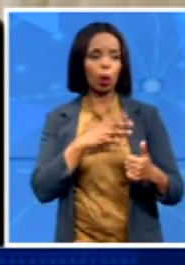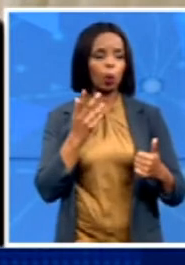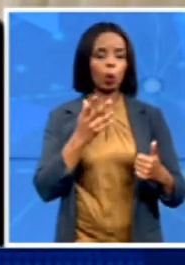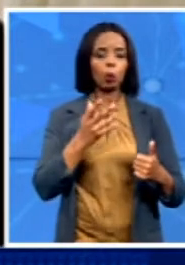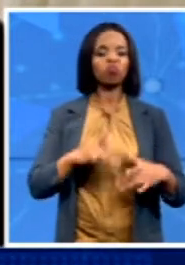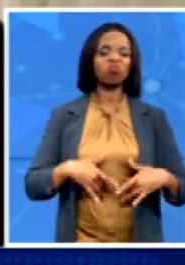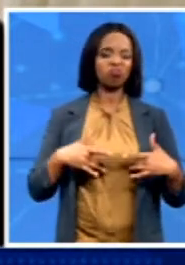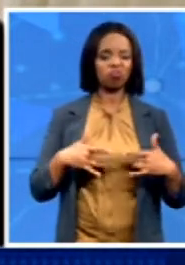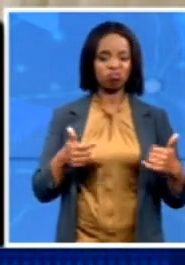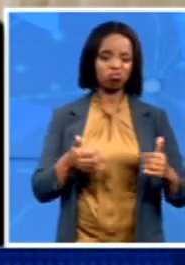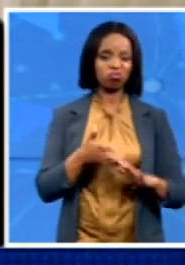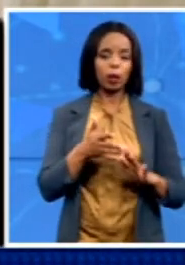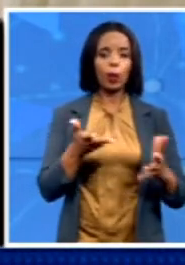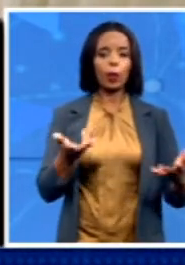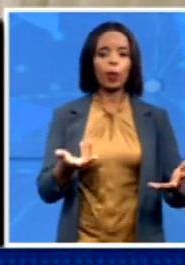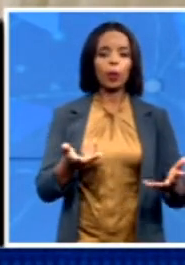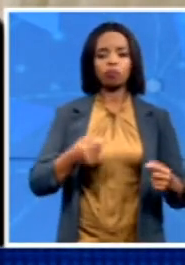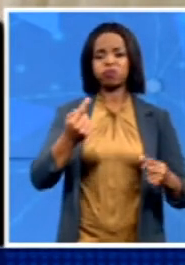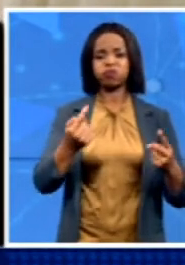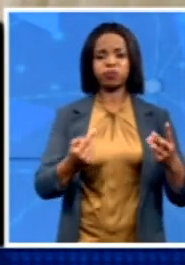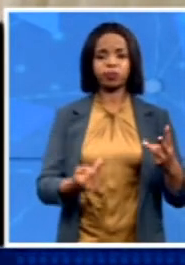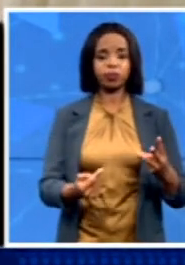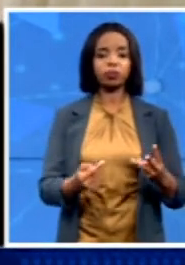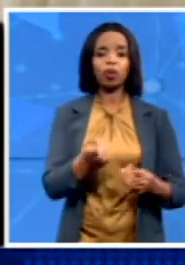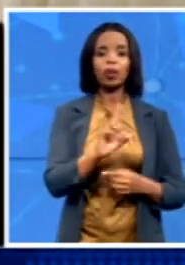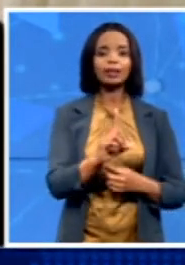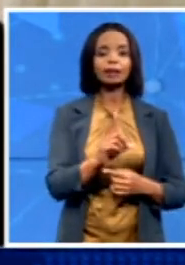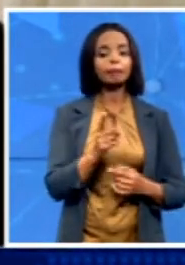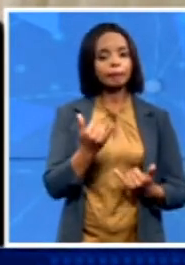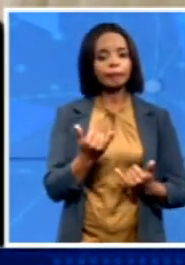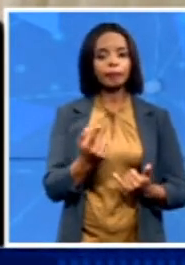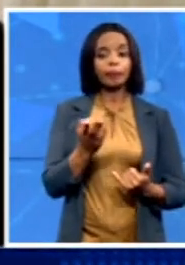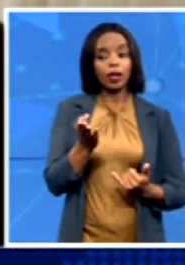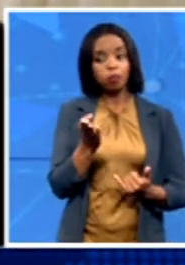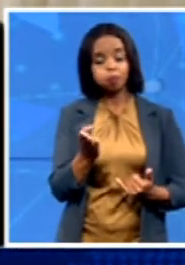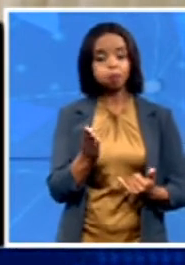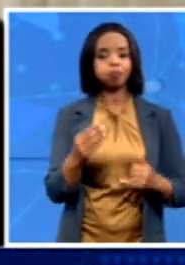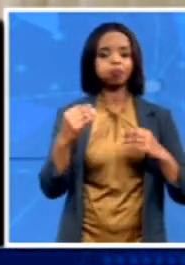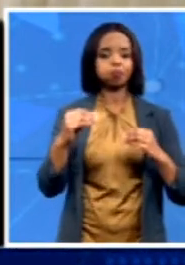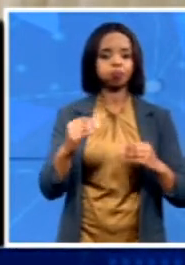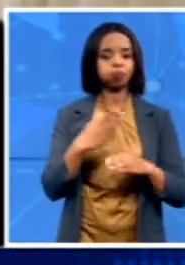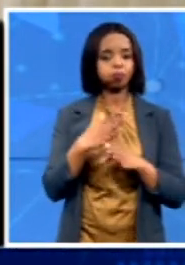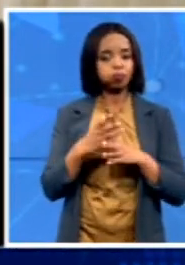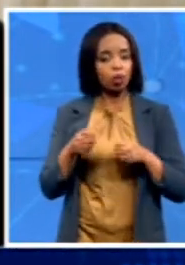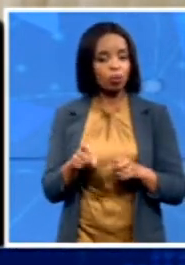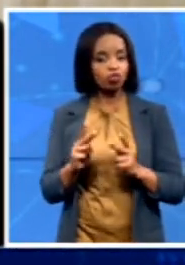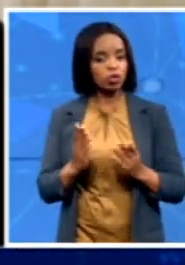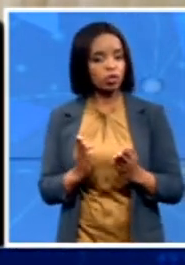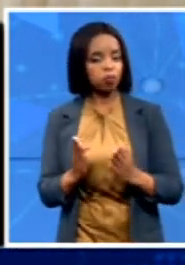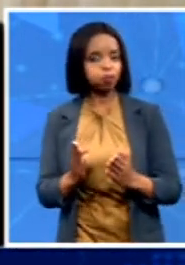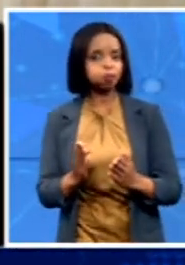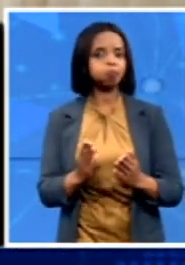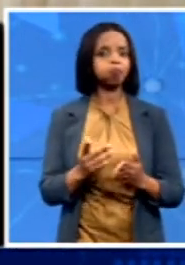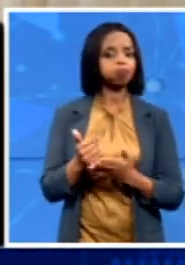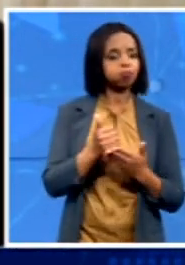is there that can absorb them, and what opportunities are there or not there within there. So all of those factors goes